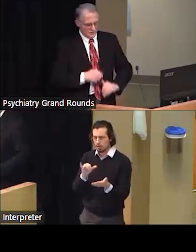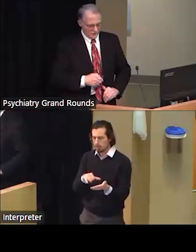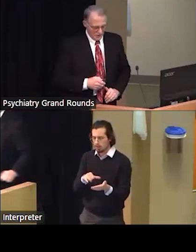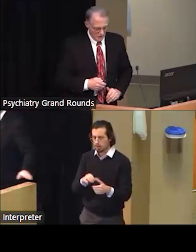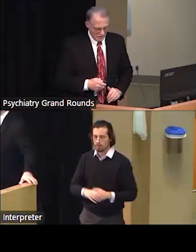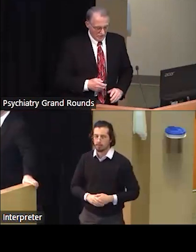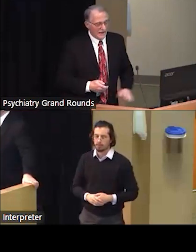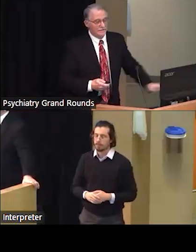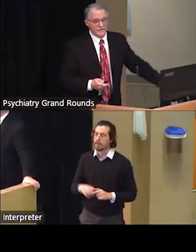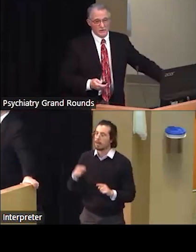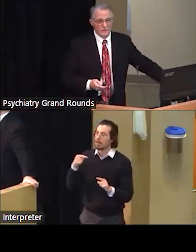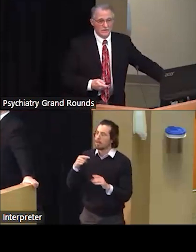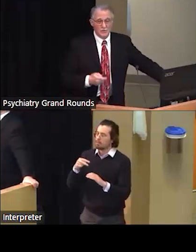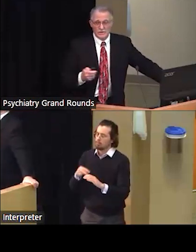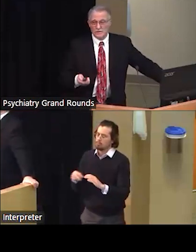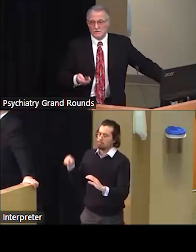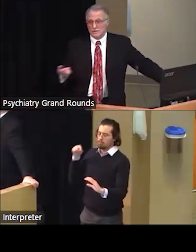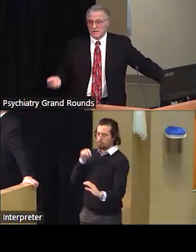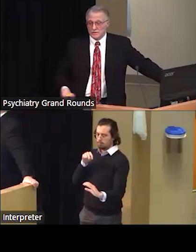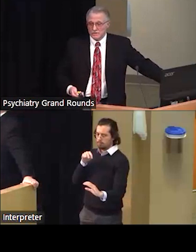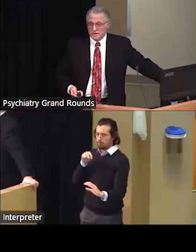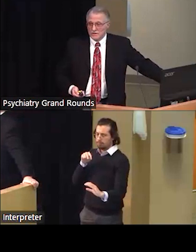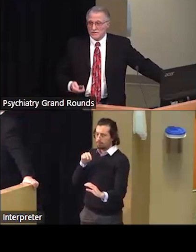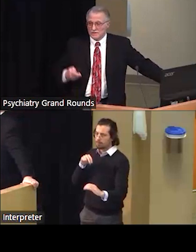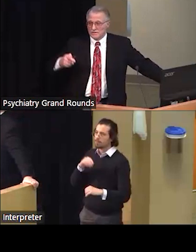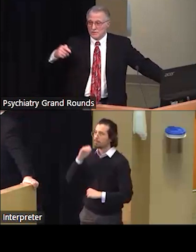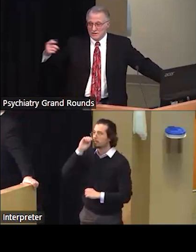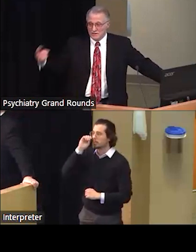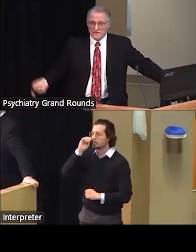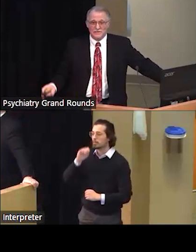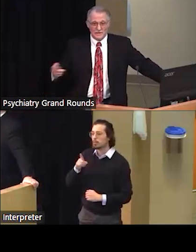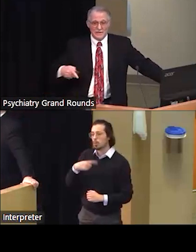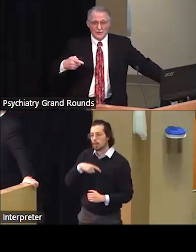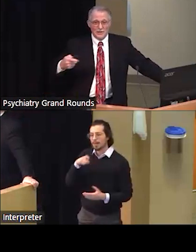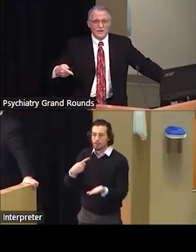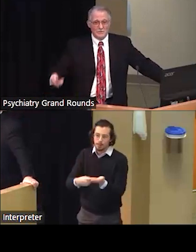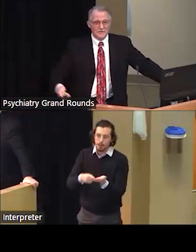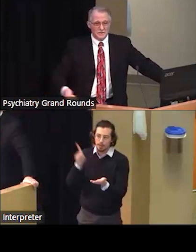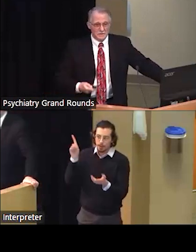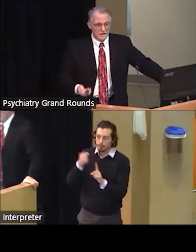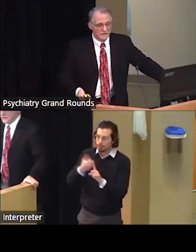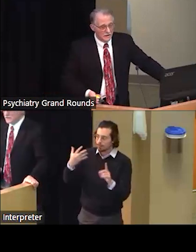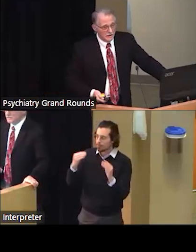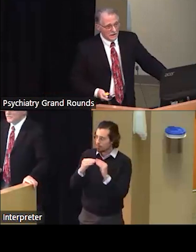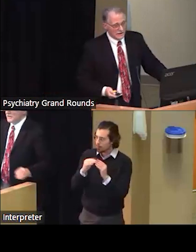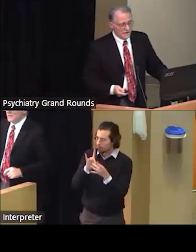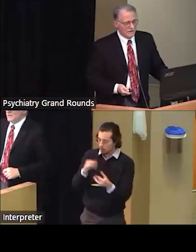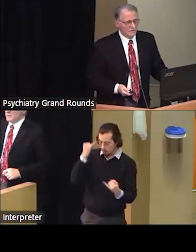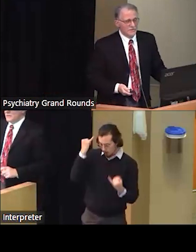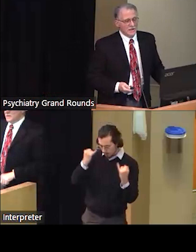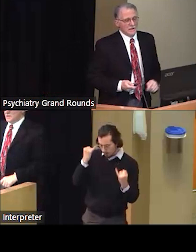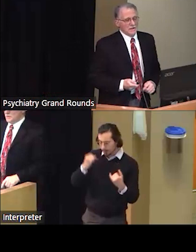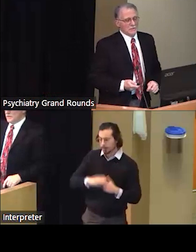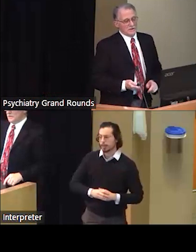view, the high view. So we're gonna, there'll probably be a need for a lot more talk about this, about